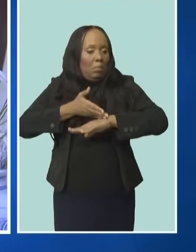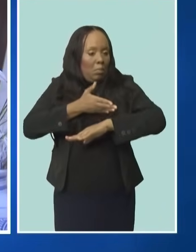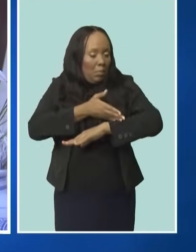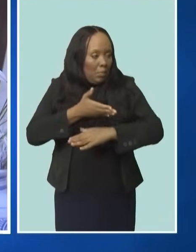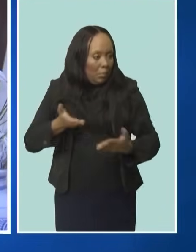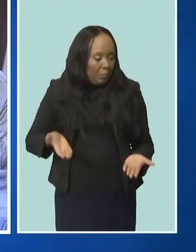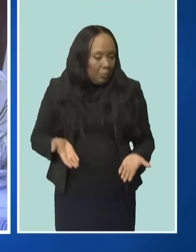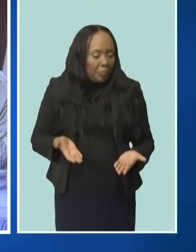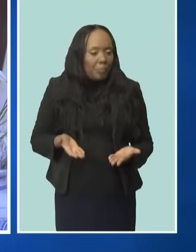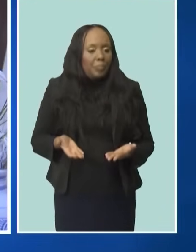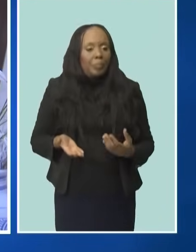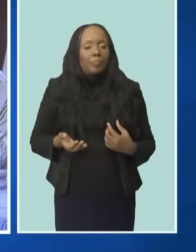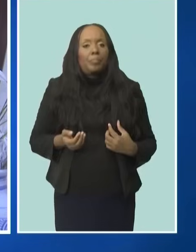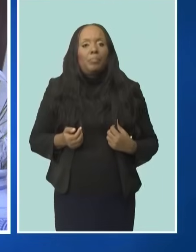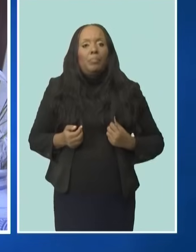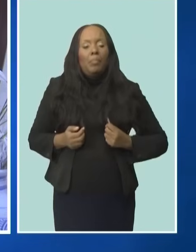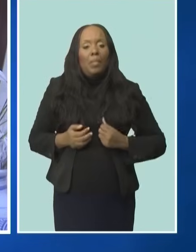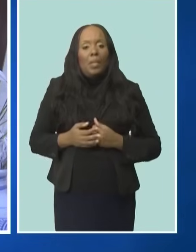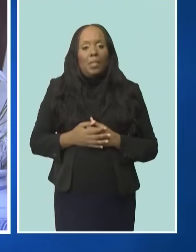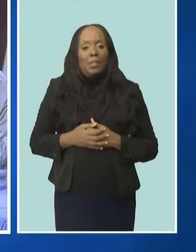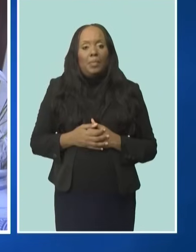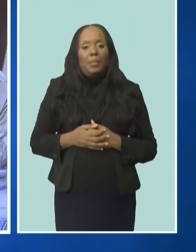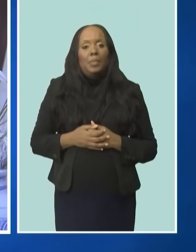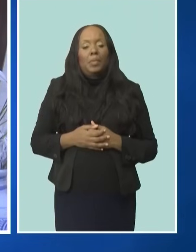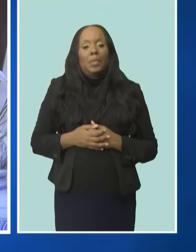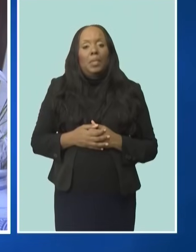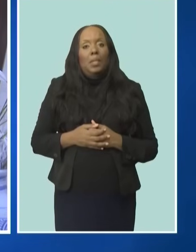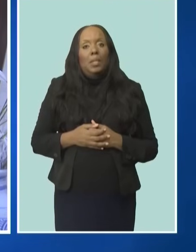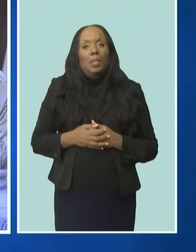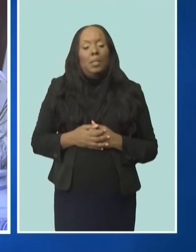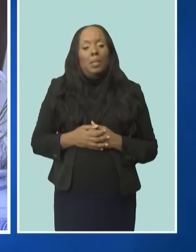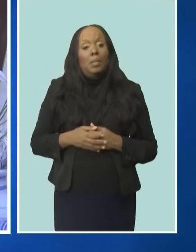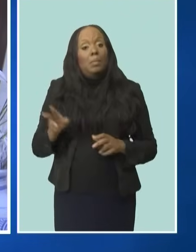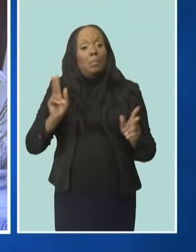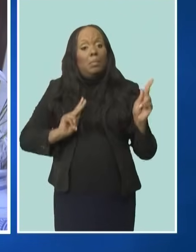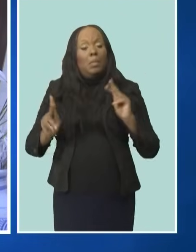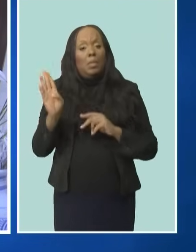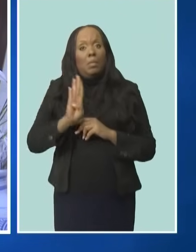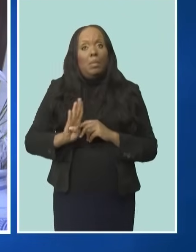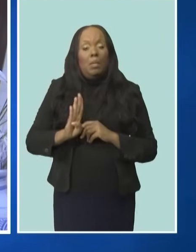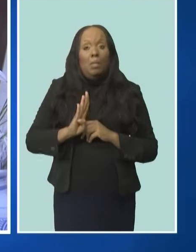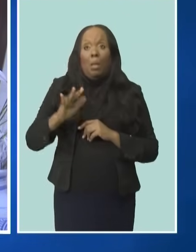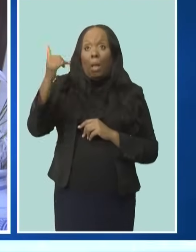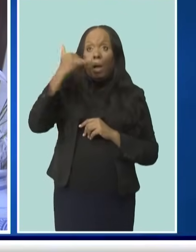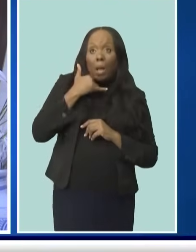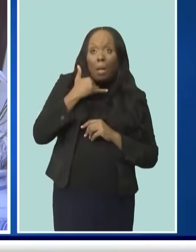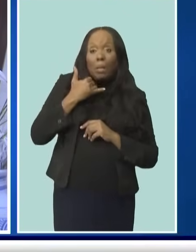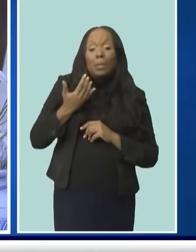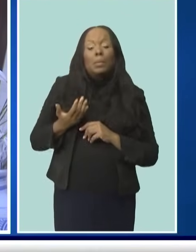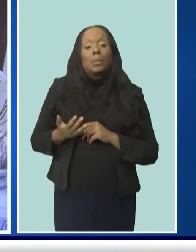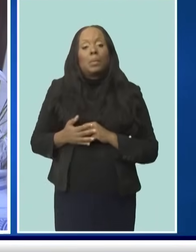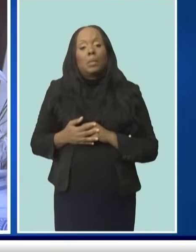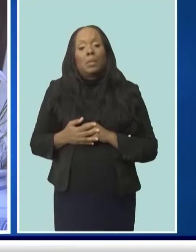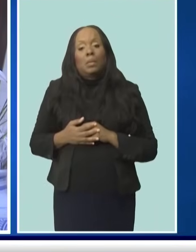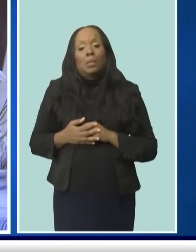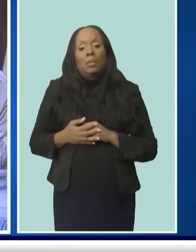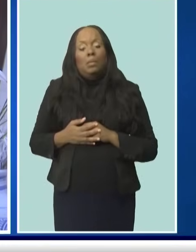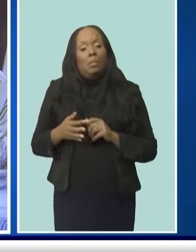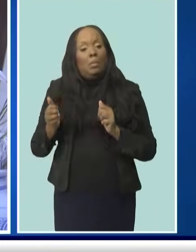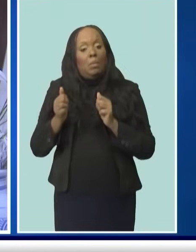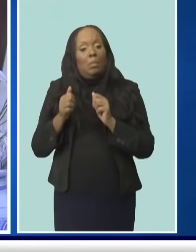whereas Barbados and people in Barbados will mostly call me, especially when it comes to plumbing and